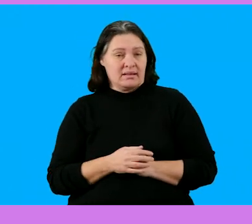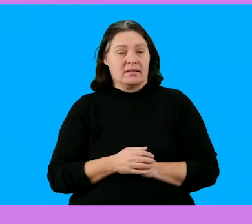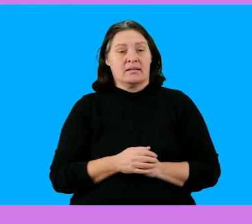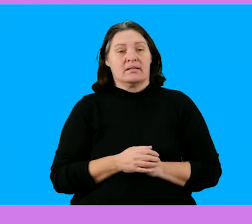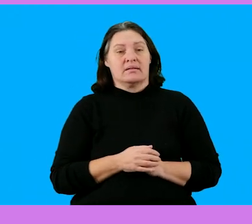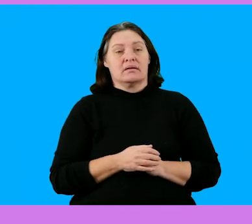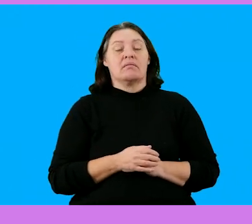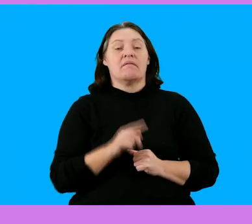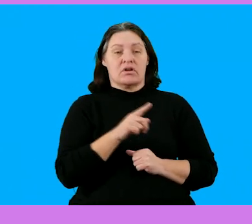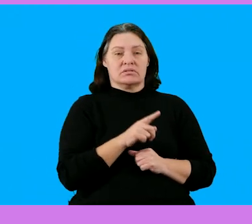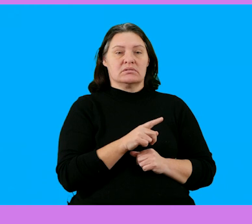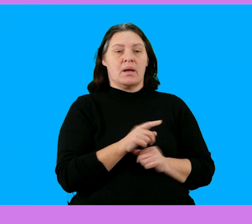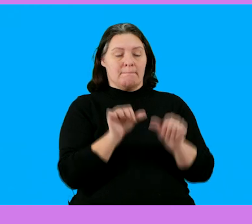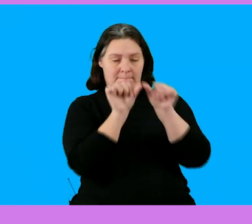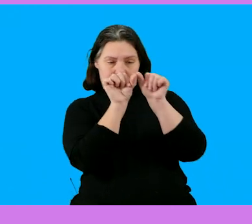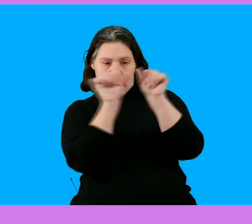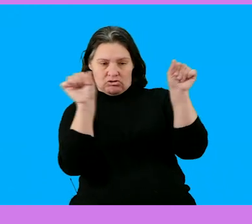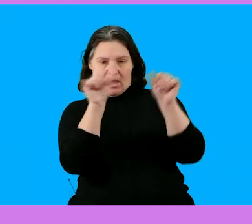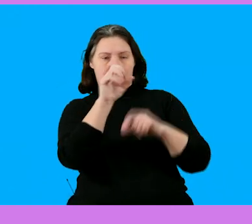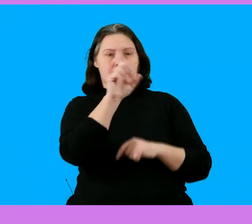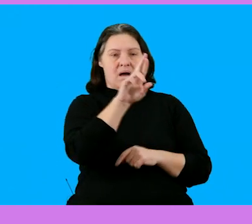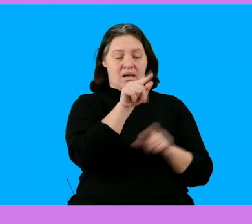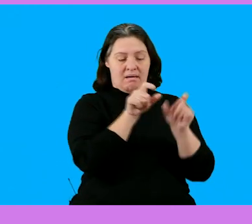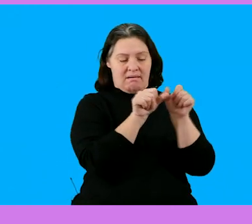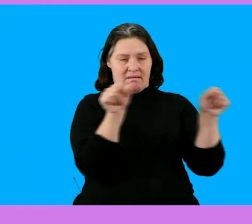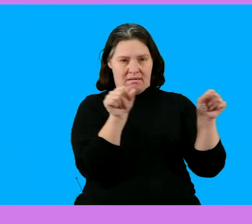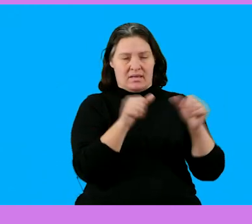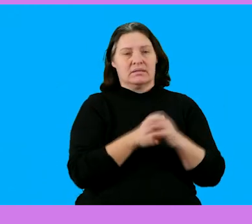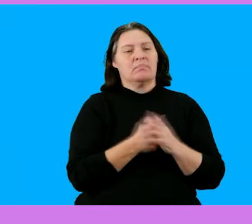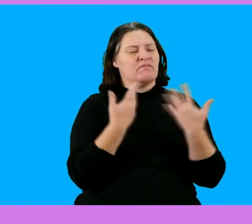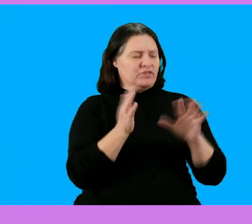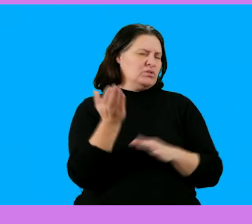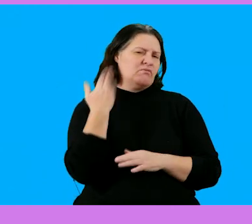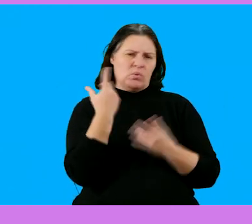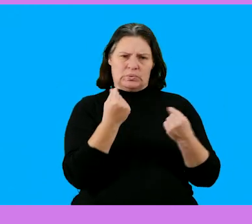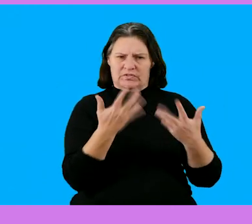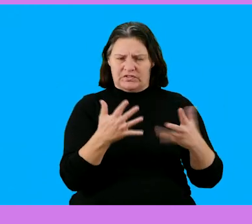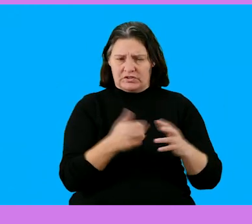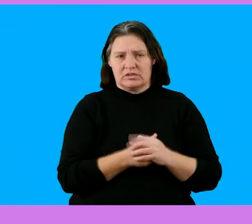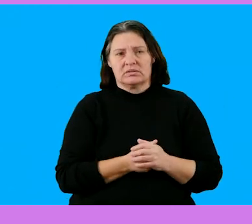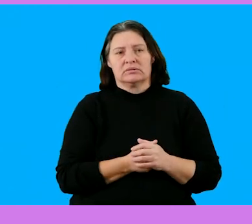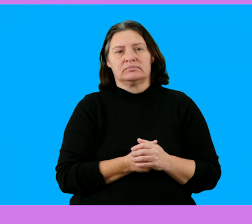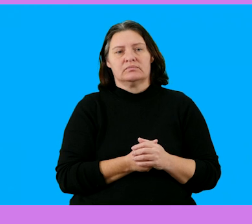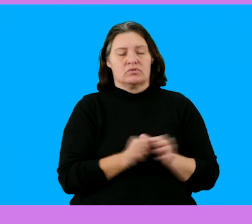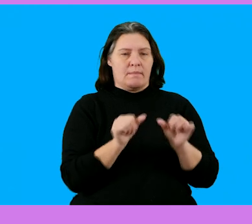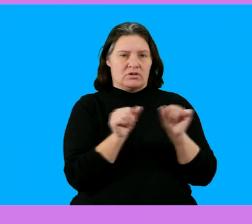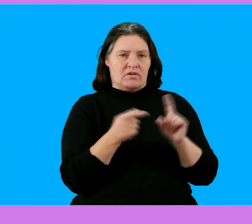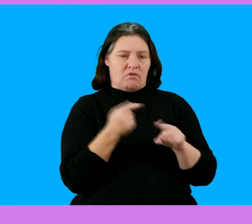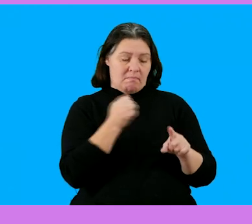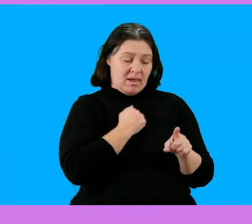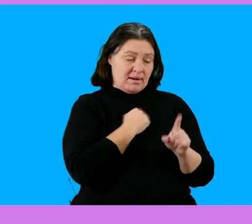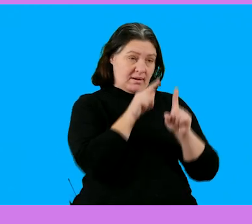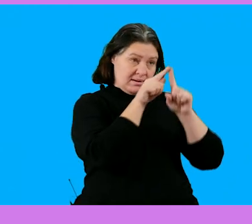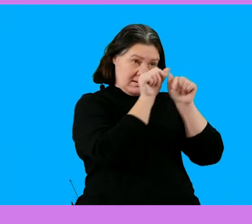Okay, first step is you must measure your bar. Okay, and if you look, this is familiar, we did this early on as well. So I'll start off by measuring